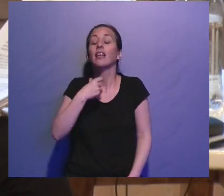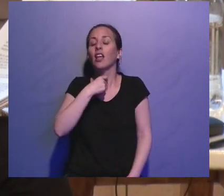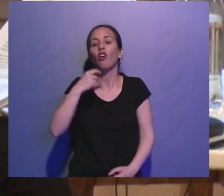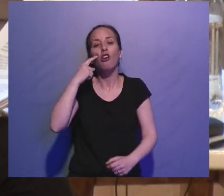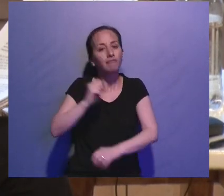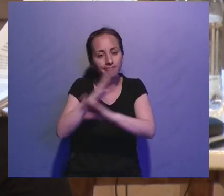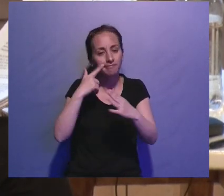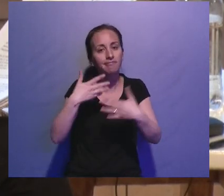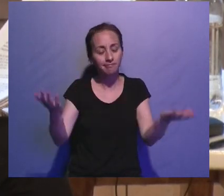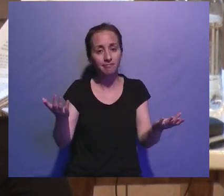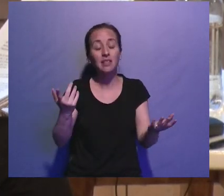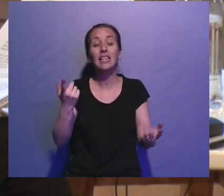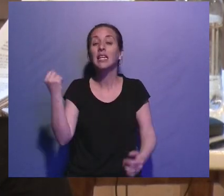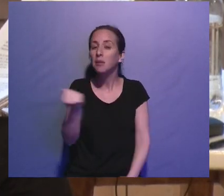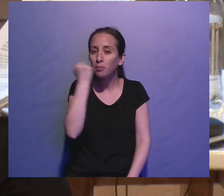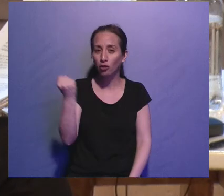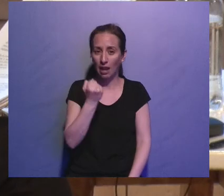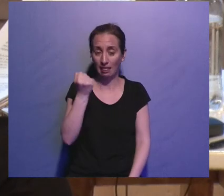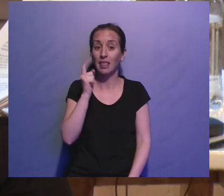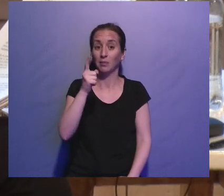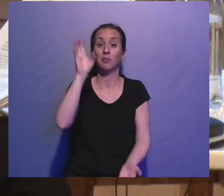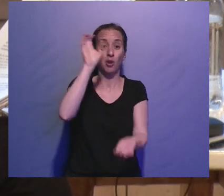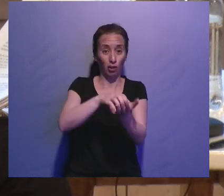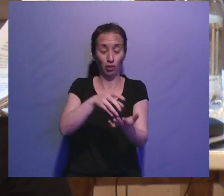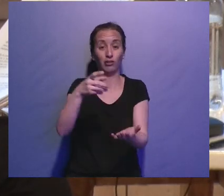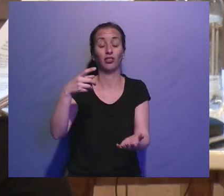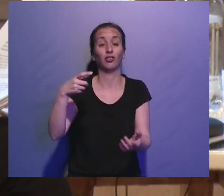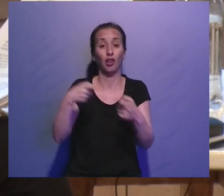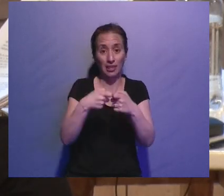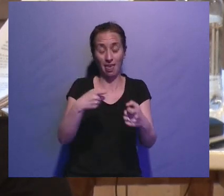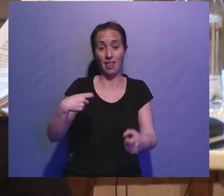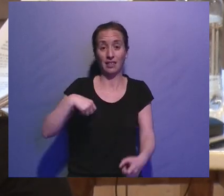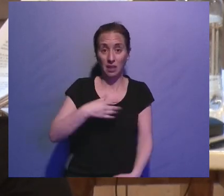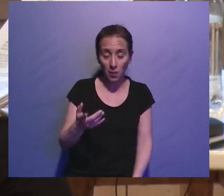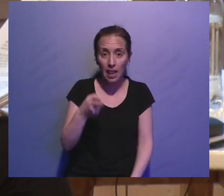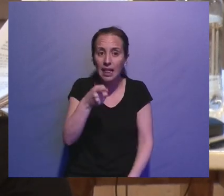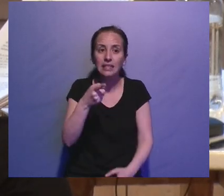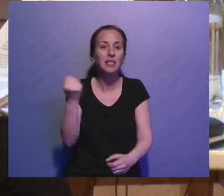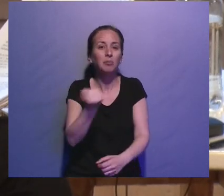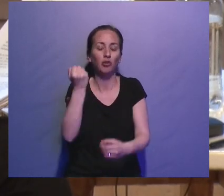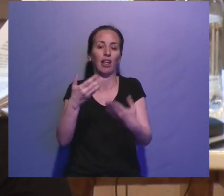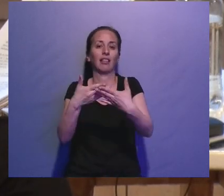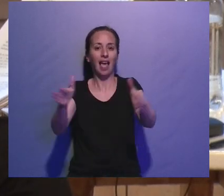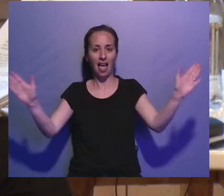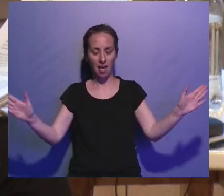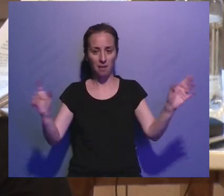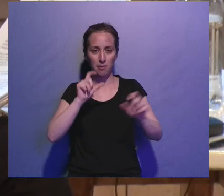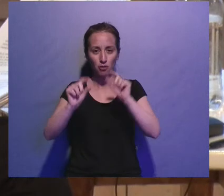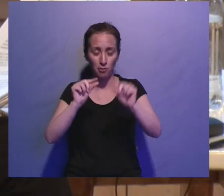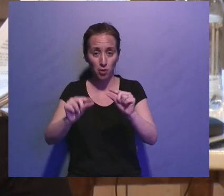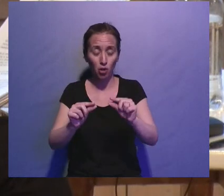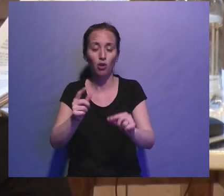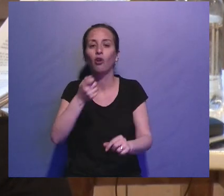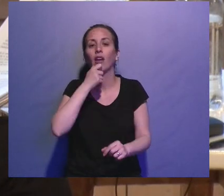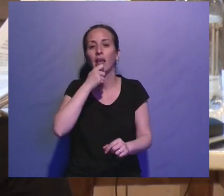I should note once again the big opportunity that this represents for